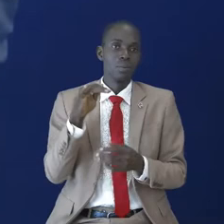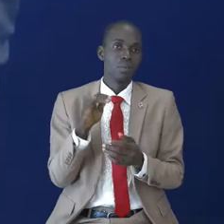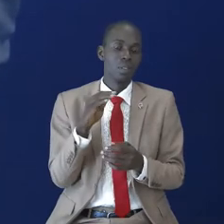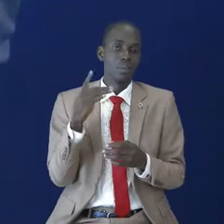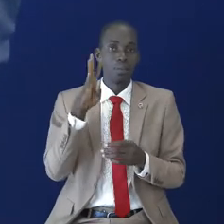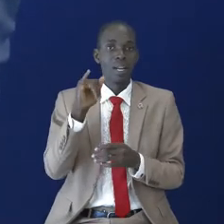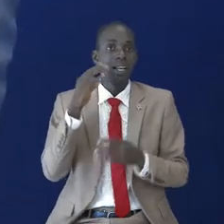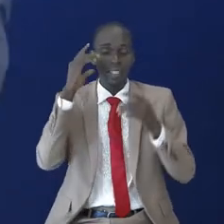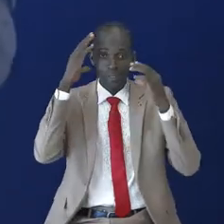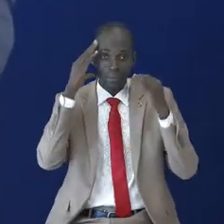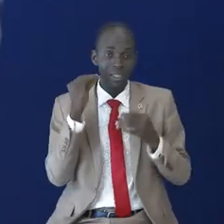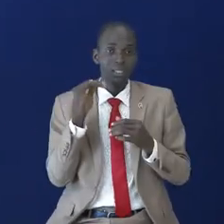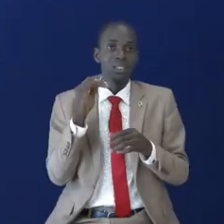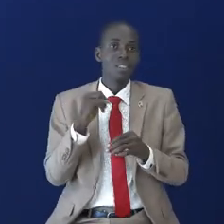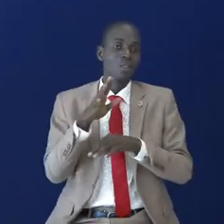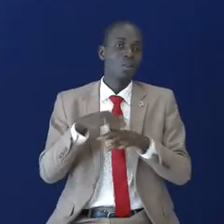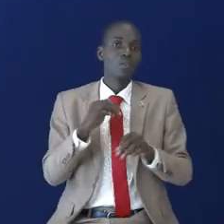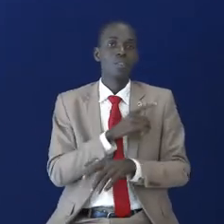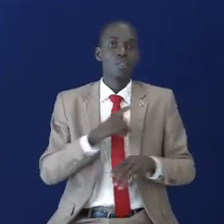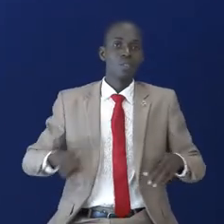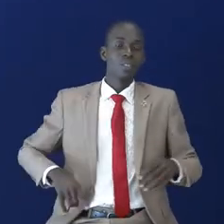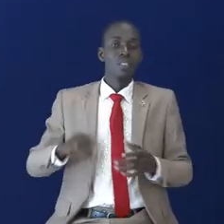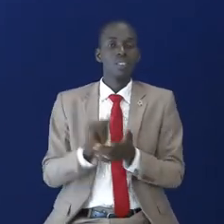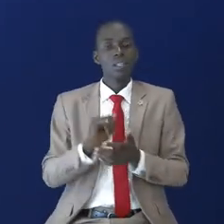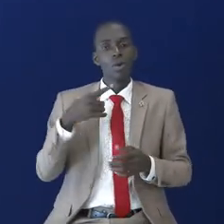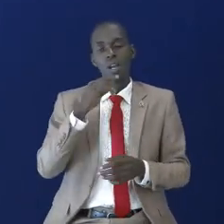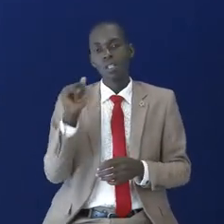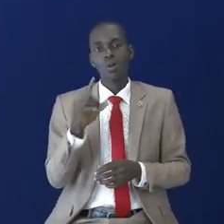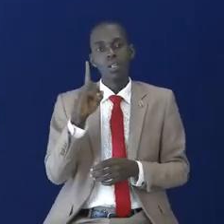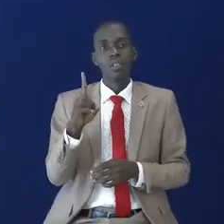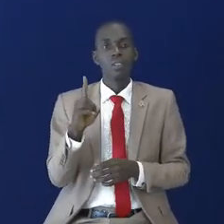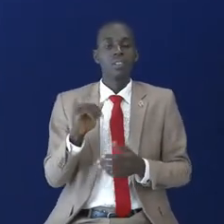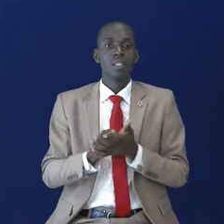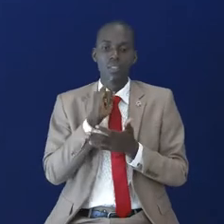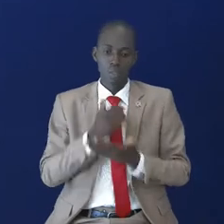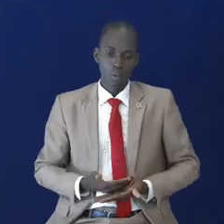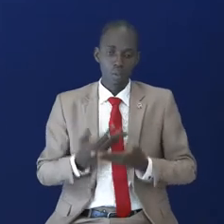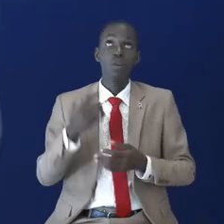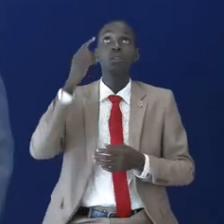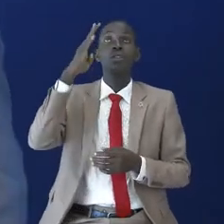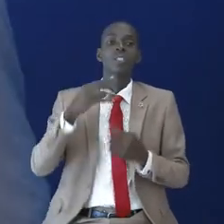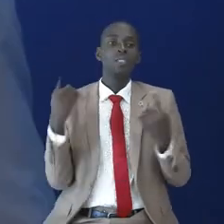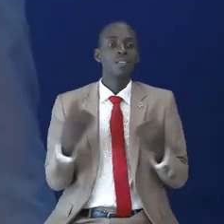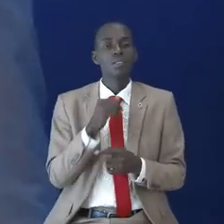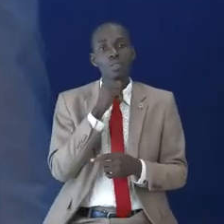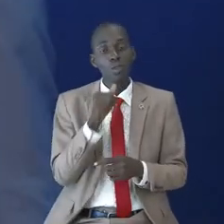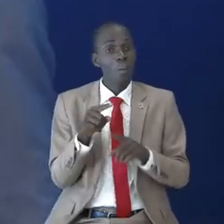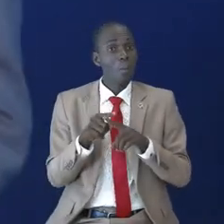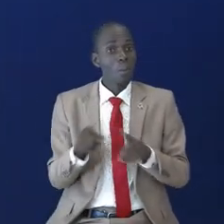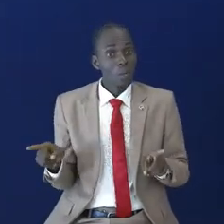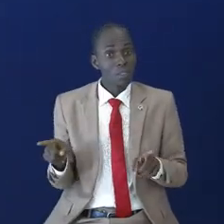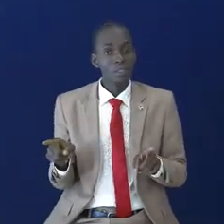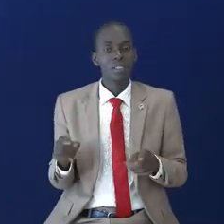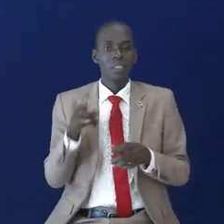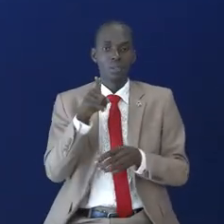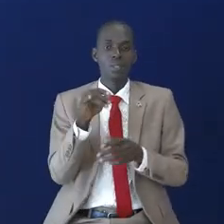the Lord in our lives, we know that whosoever is born of God sinneth not. But he